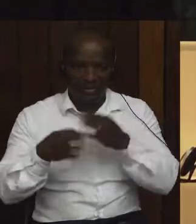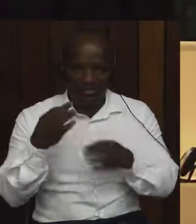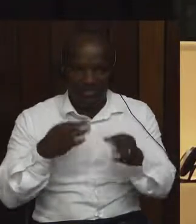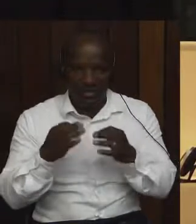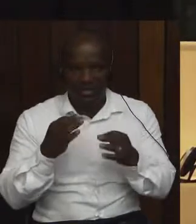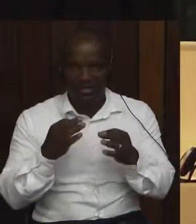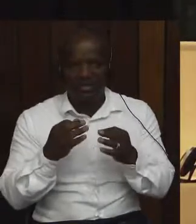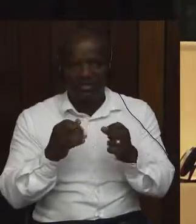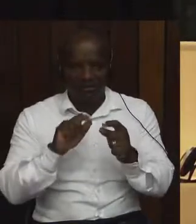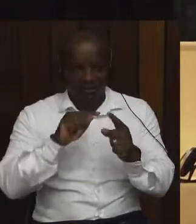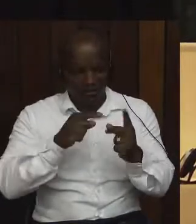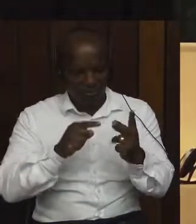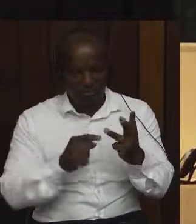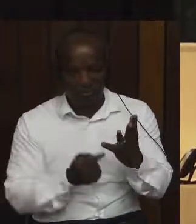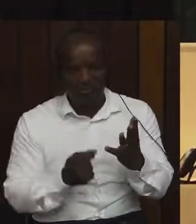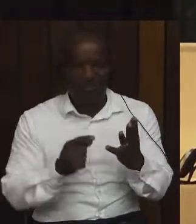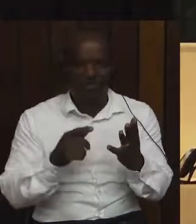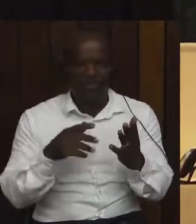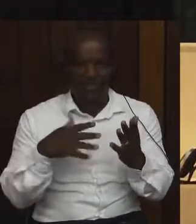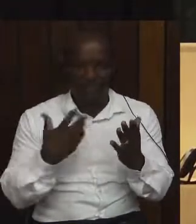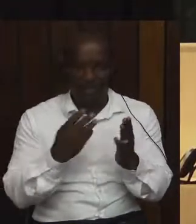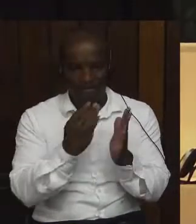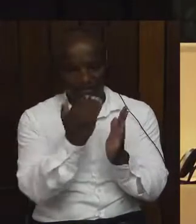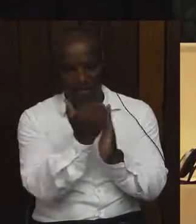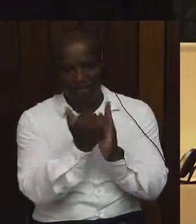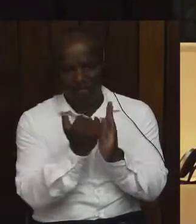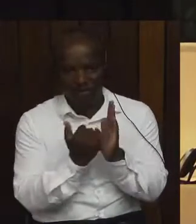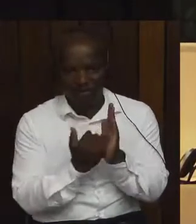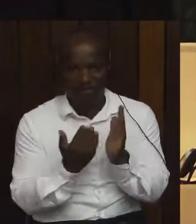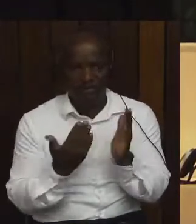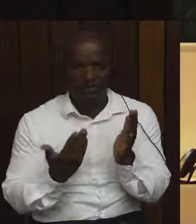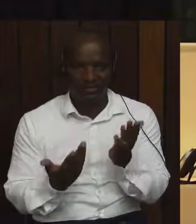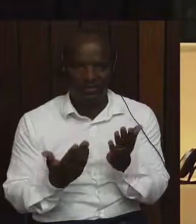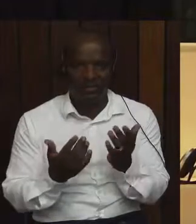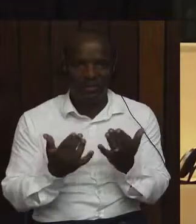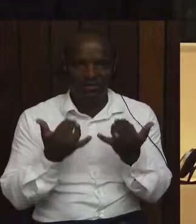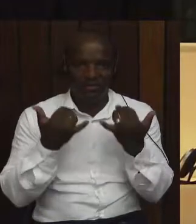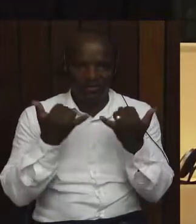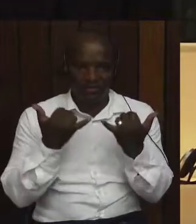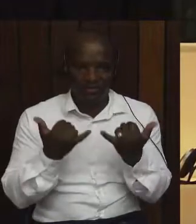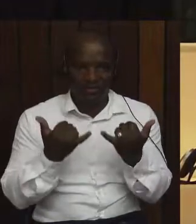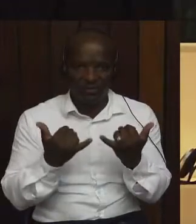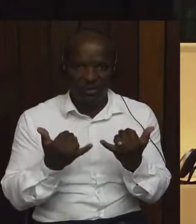that contributed to this adjustment per programs. And